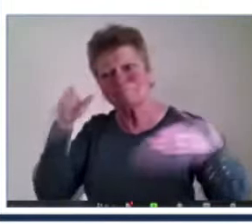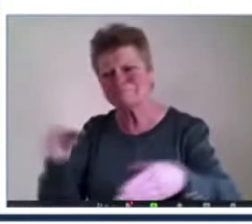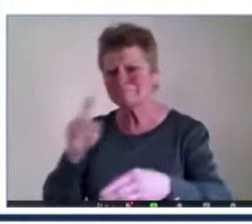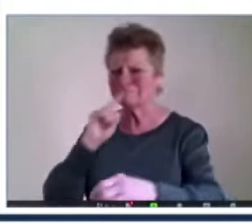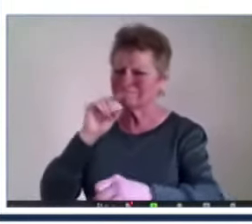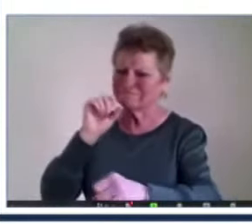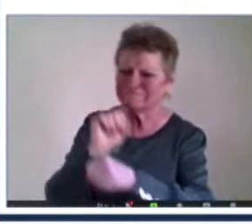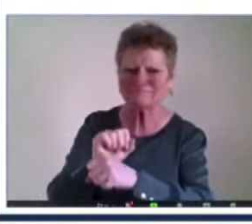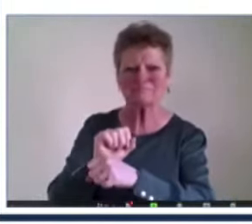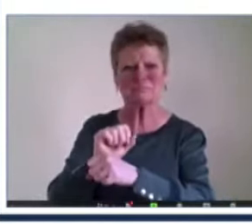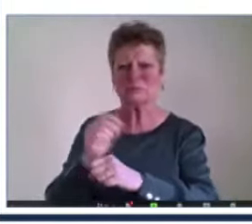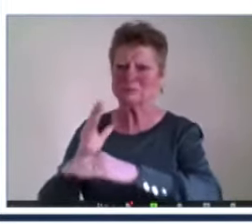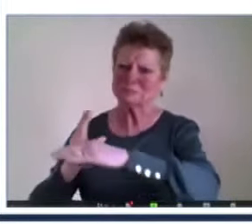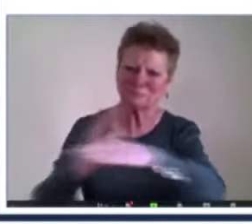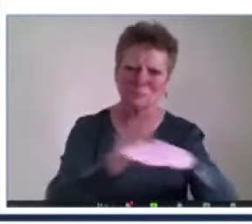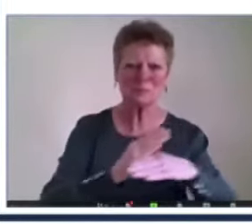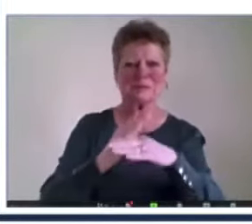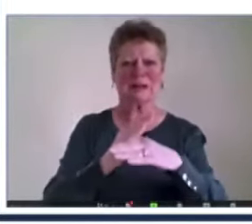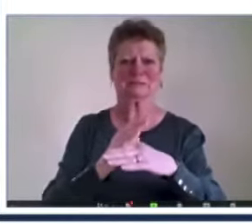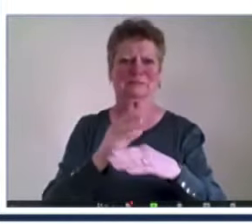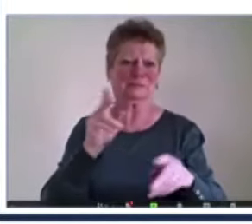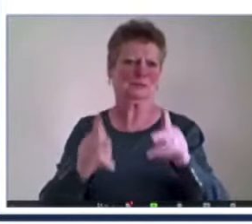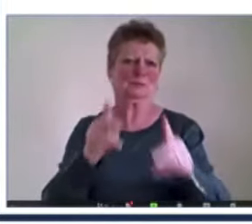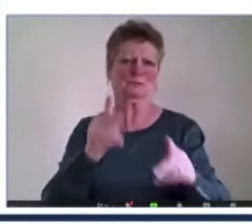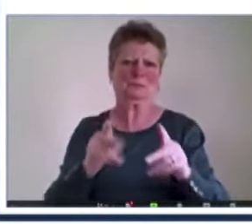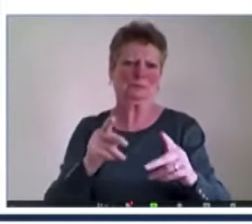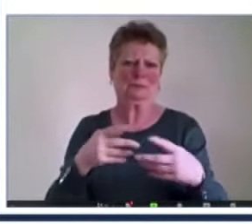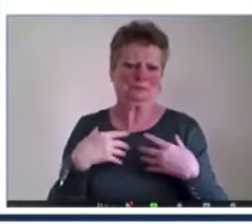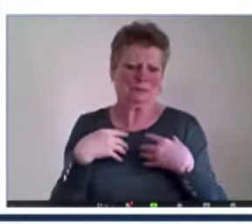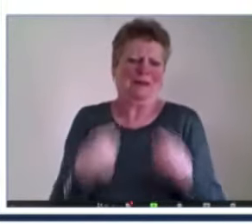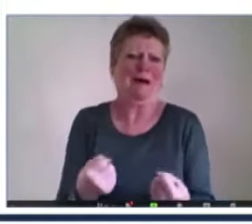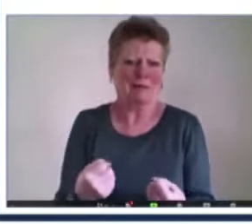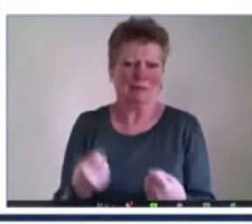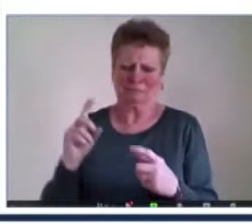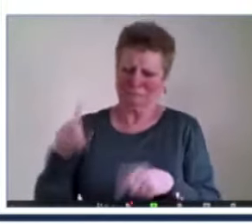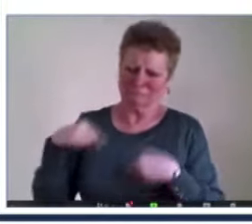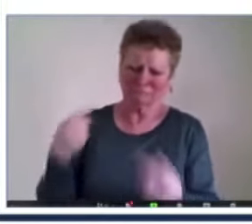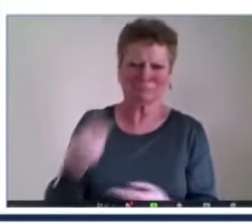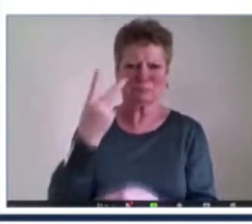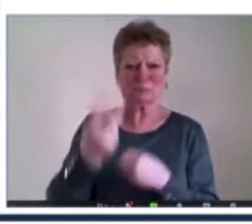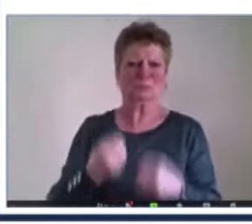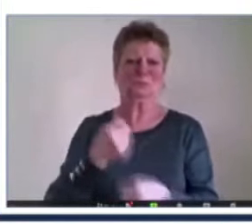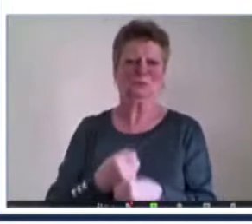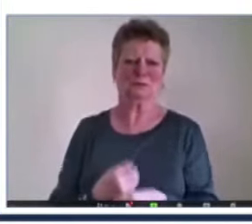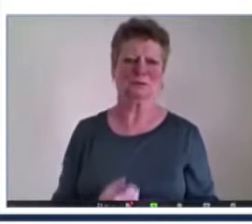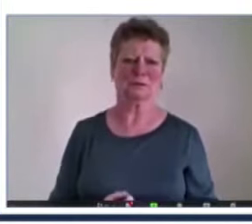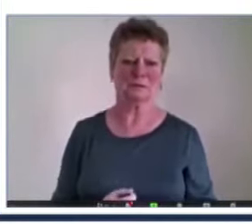to protecting the health of and wellness of Nova Scotians for the past 2 years.